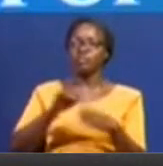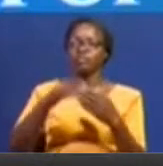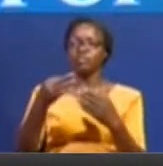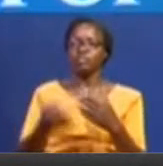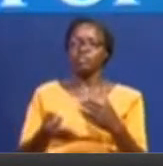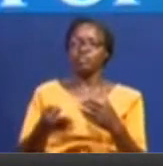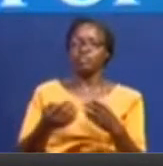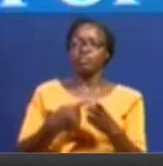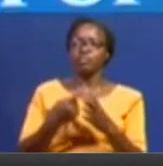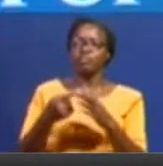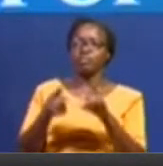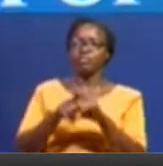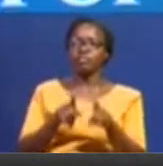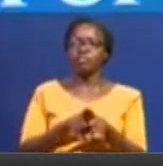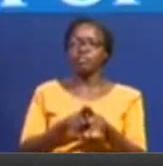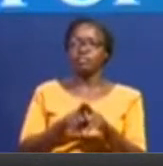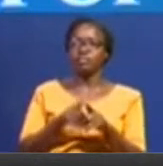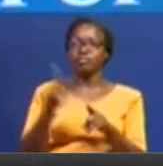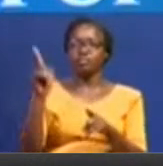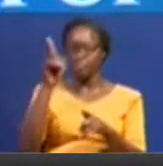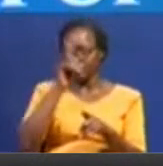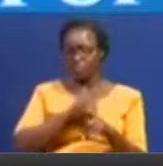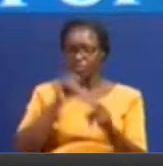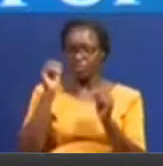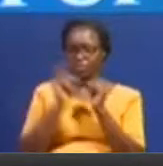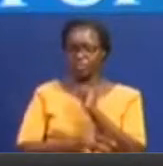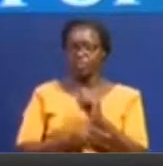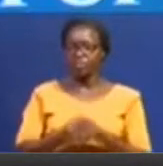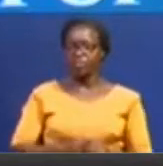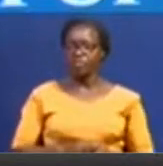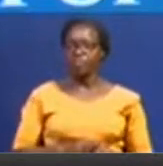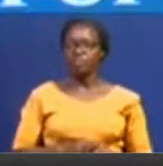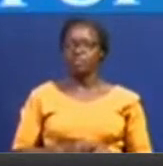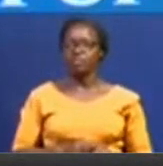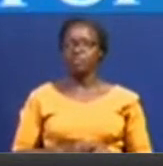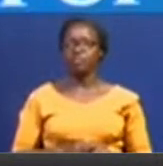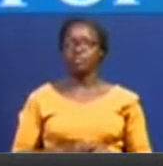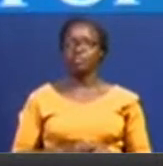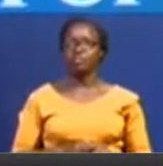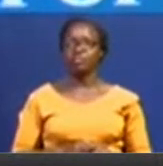do so should also attract very steep penalties.